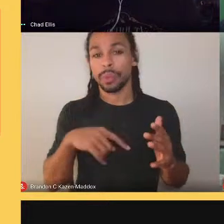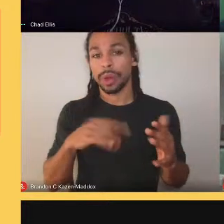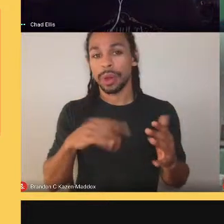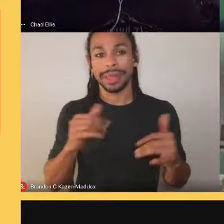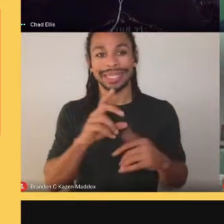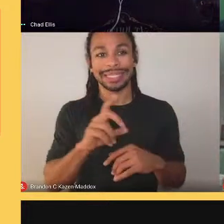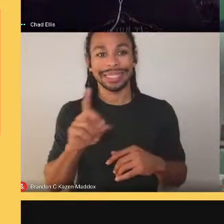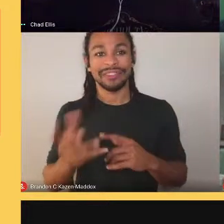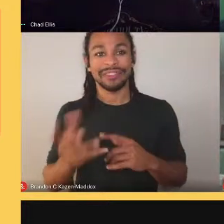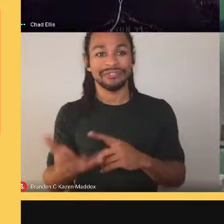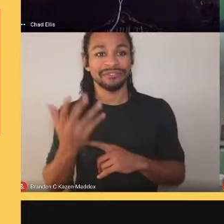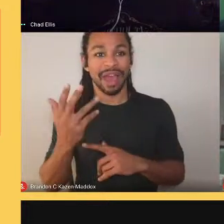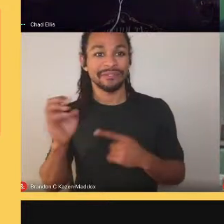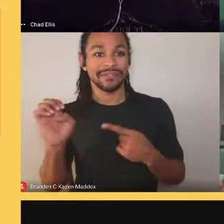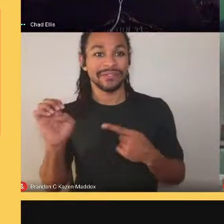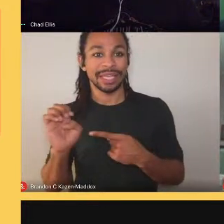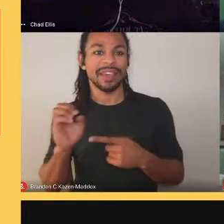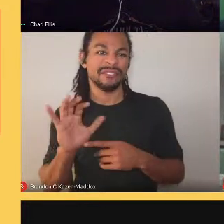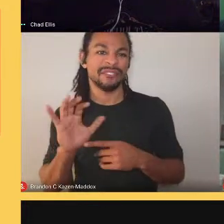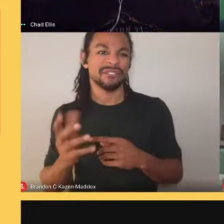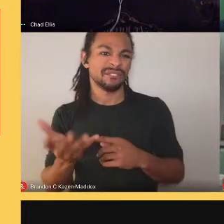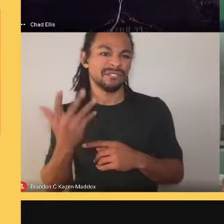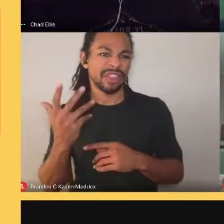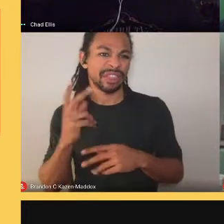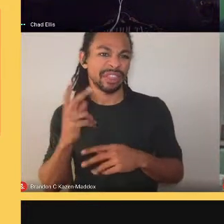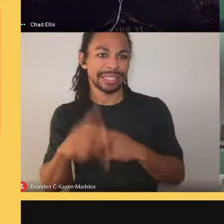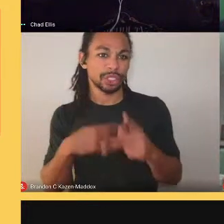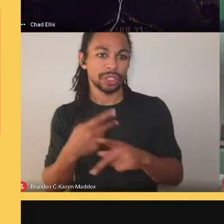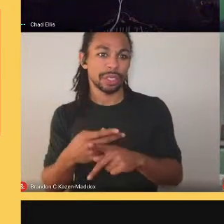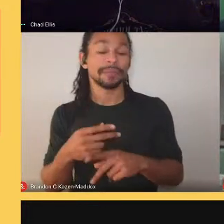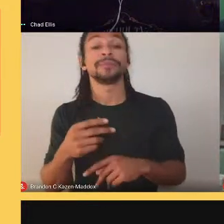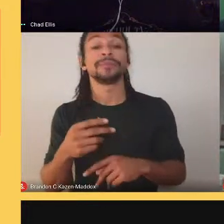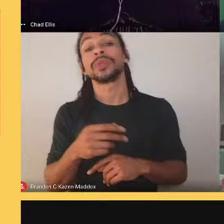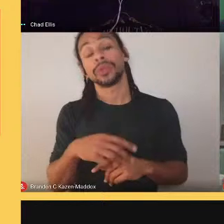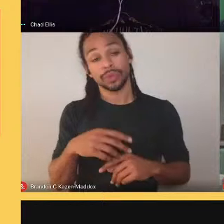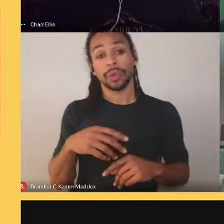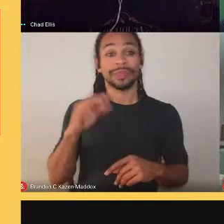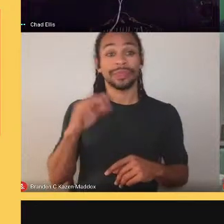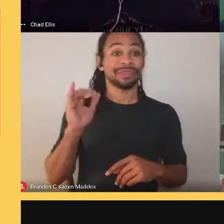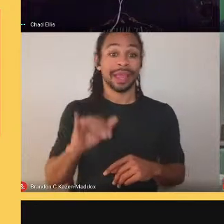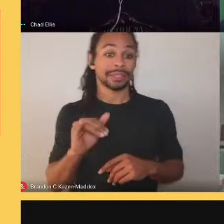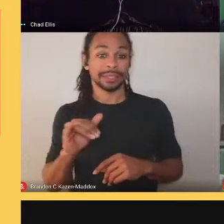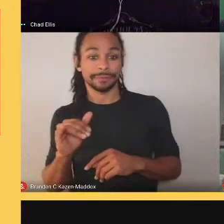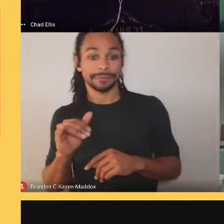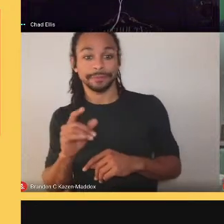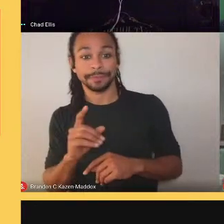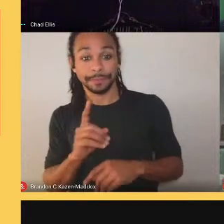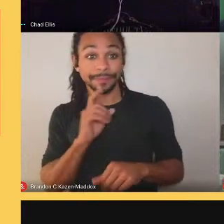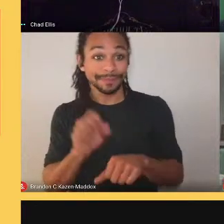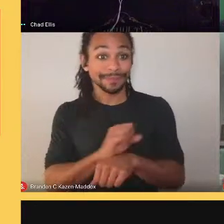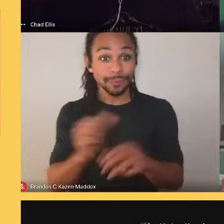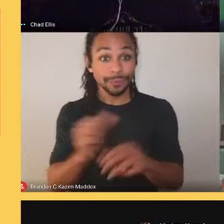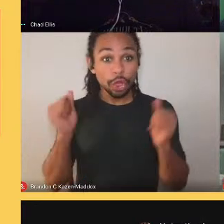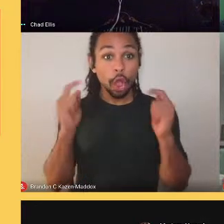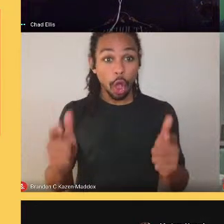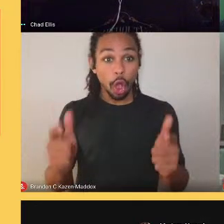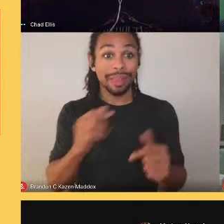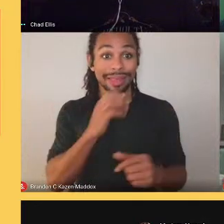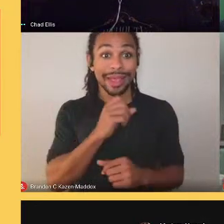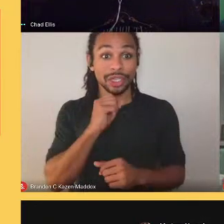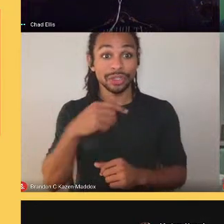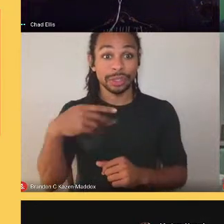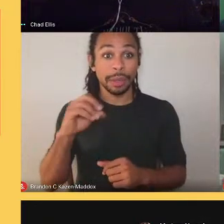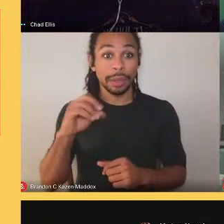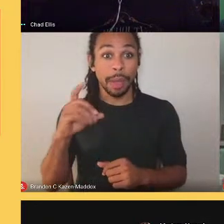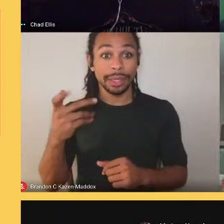ages podcast, there were quite a few things off the bat that we weren't going to do in terms of content, but